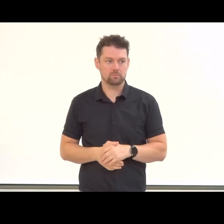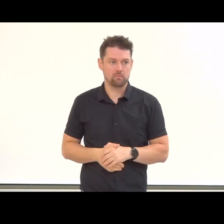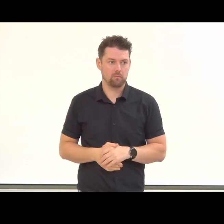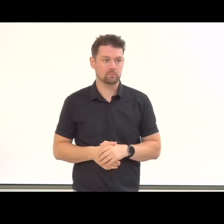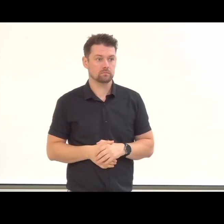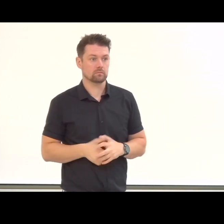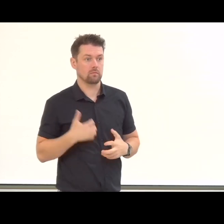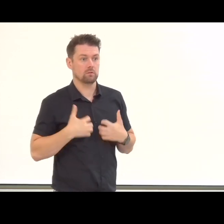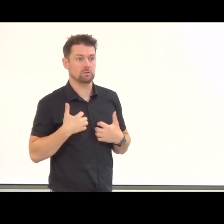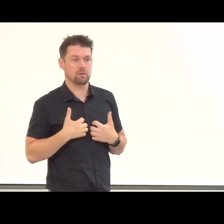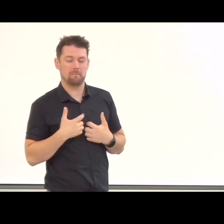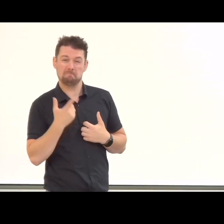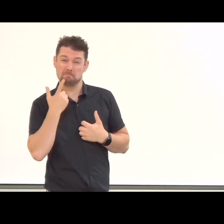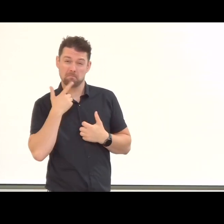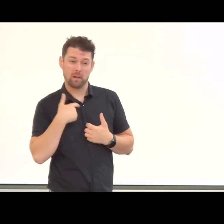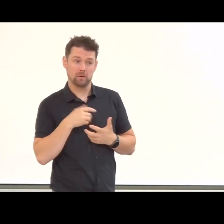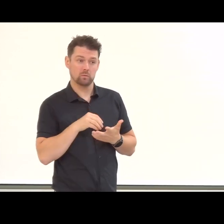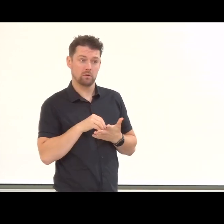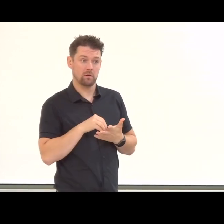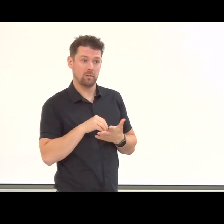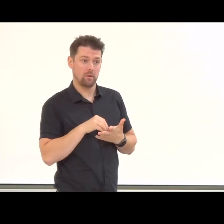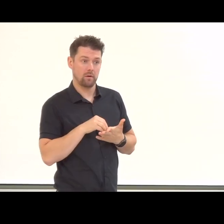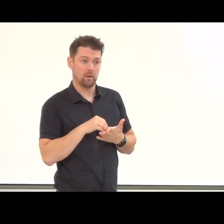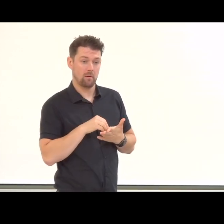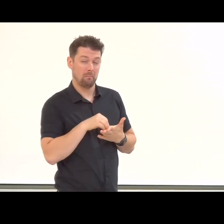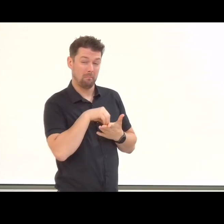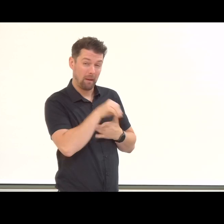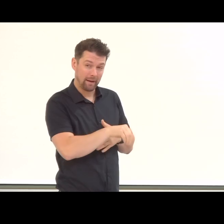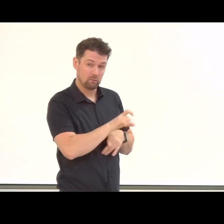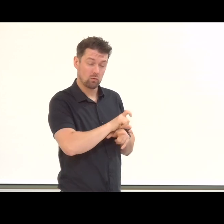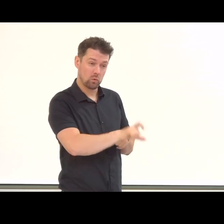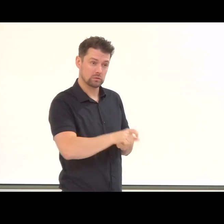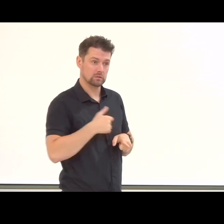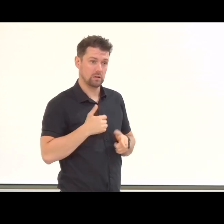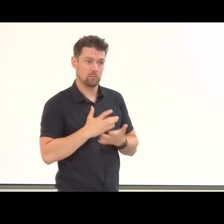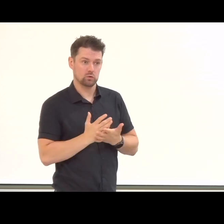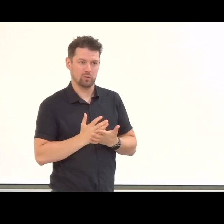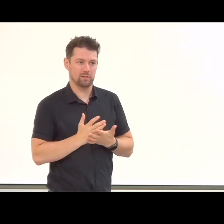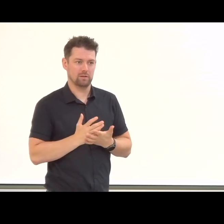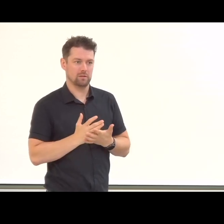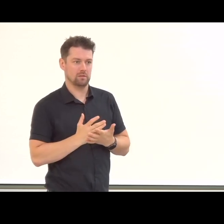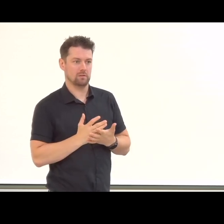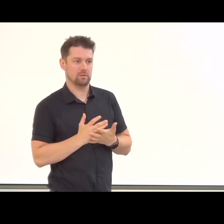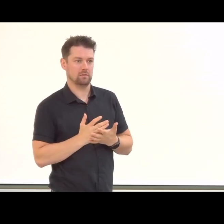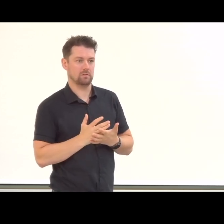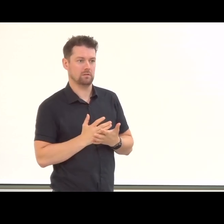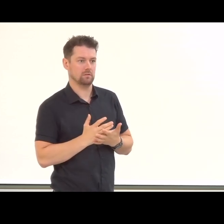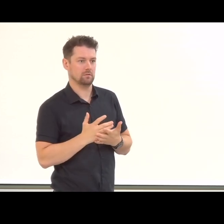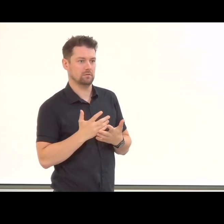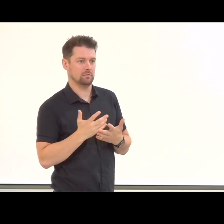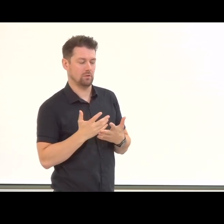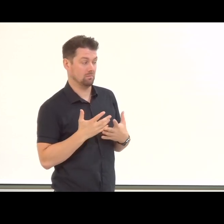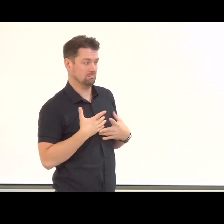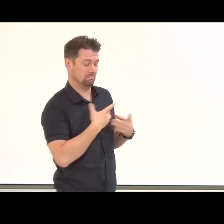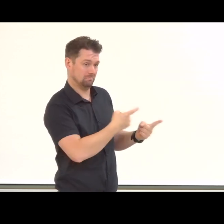for it. And I'm not sure if I paid for it, I might have wanted something different from it. So it puts pressures on you to change what you're doing, which I'm not